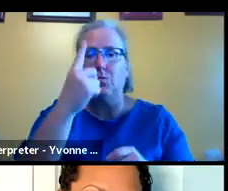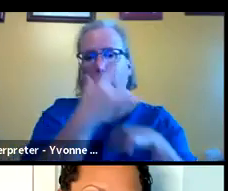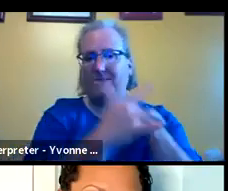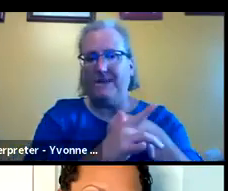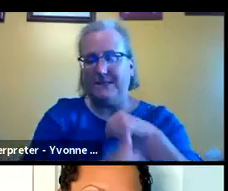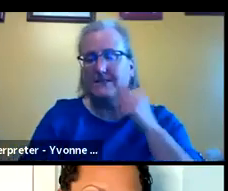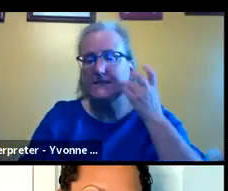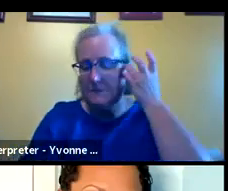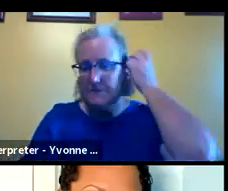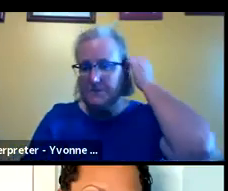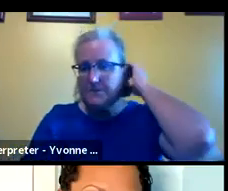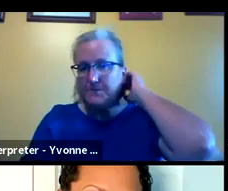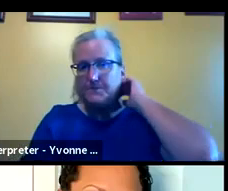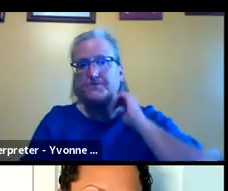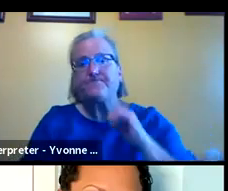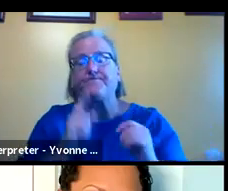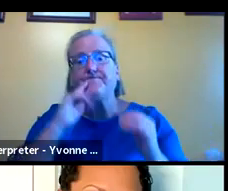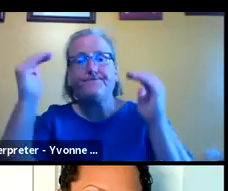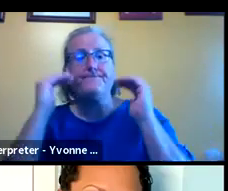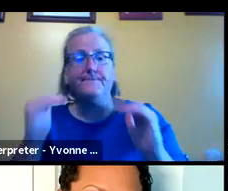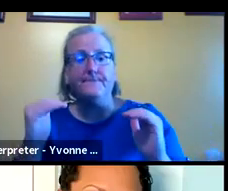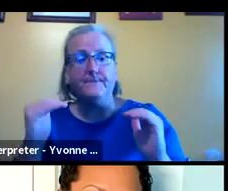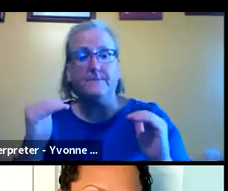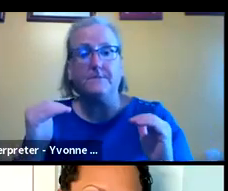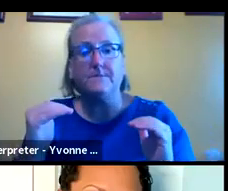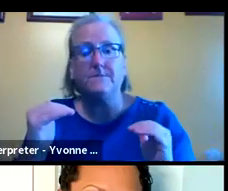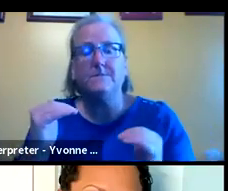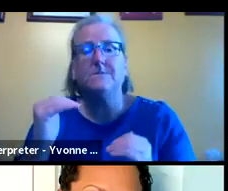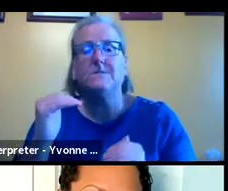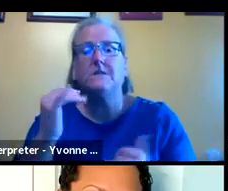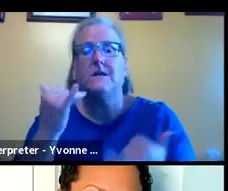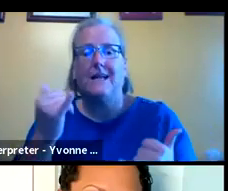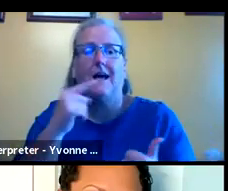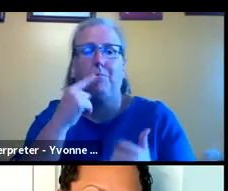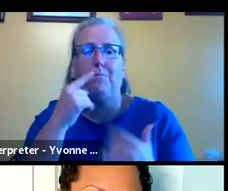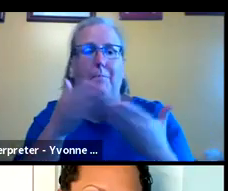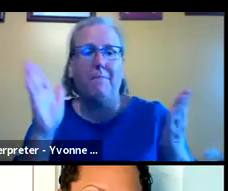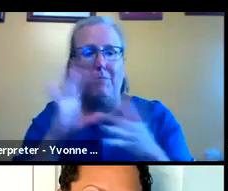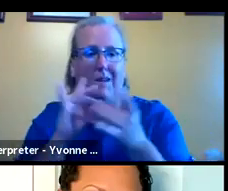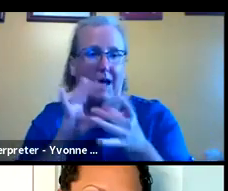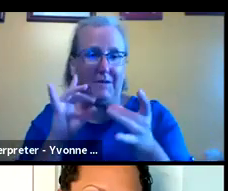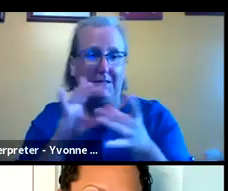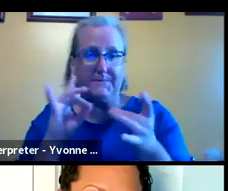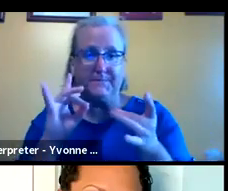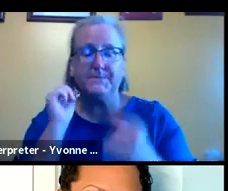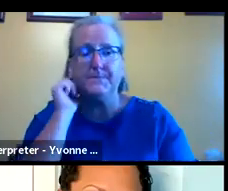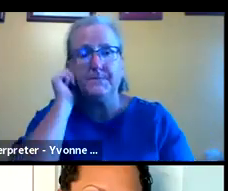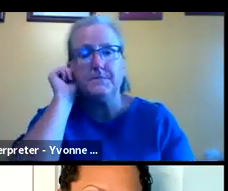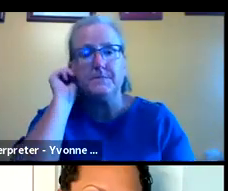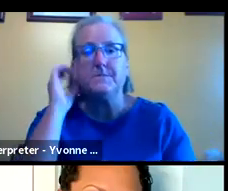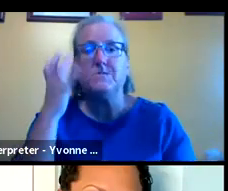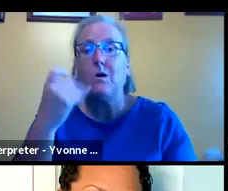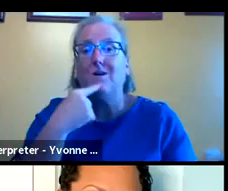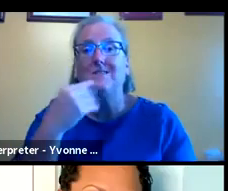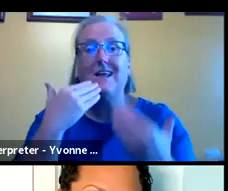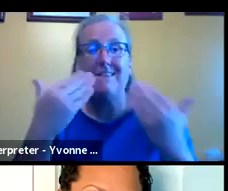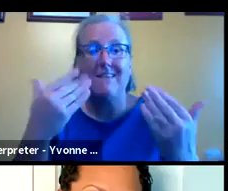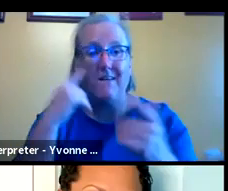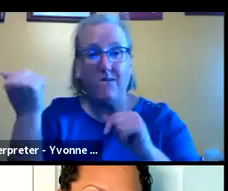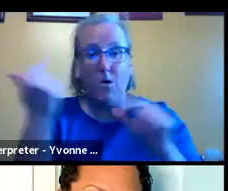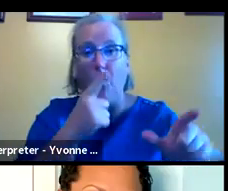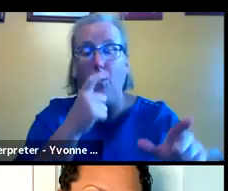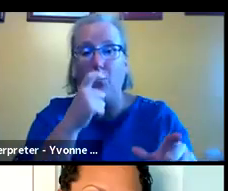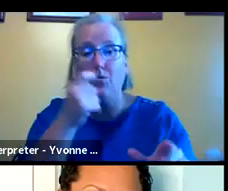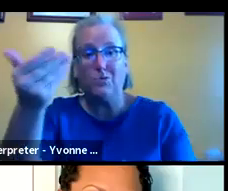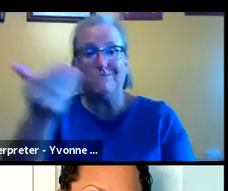vacancy. Next up is public comments. And I want to thank everyone who has submitted